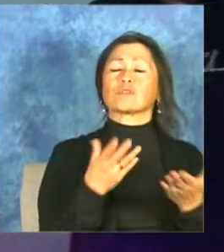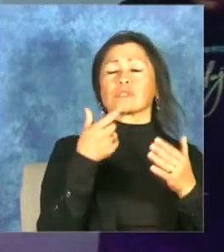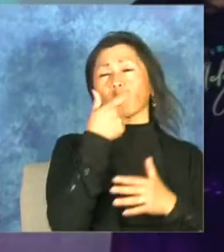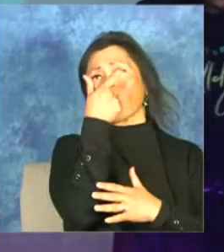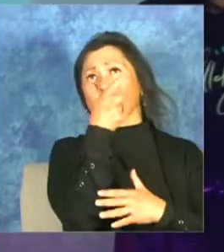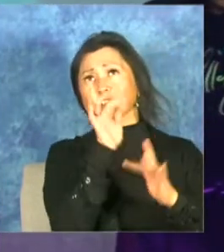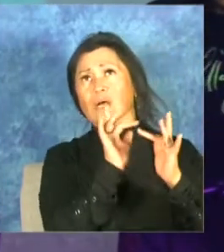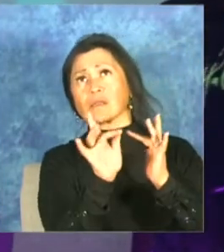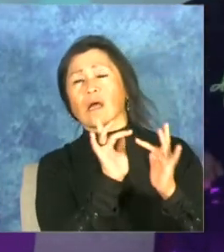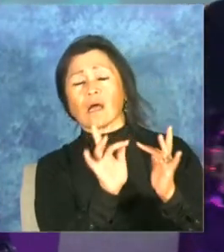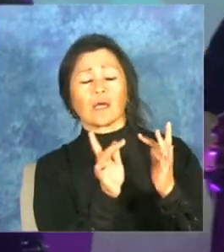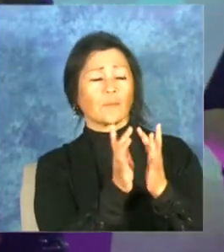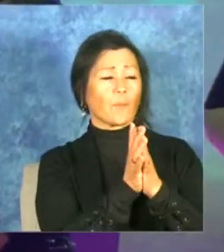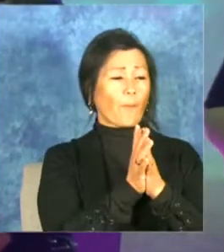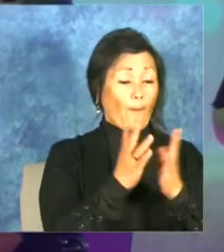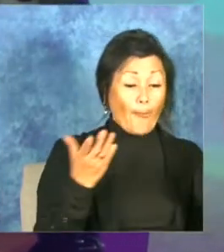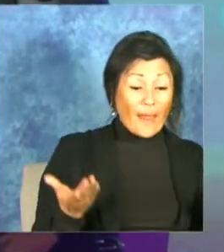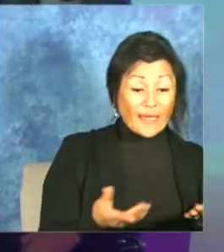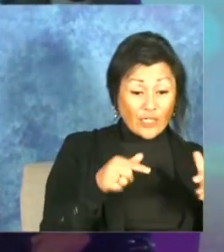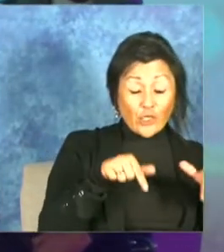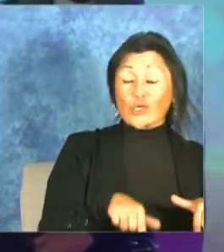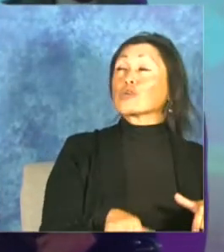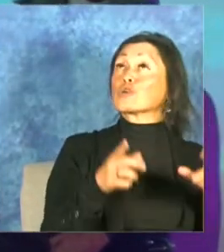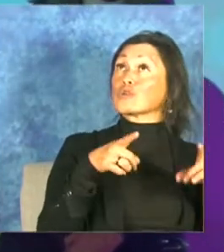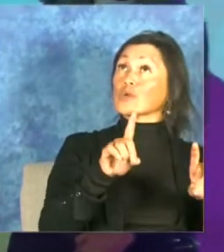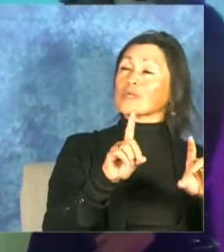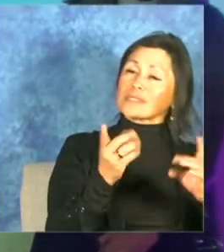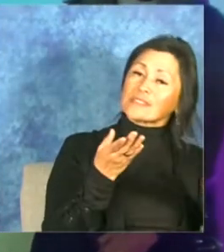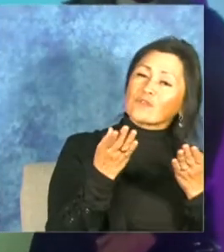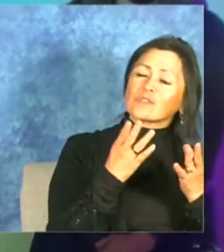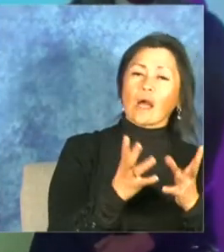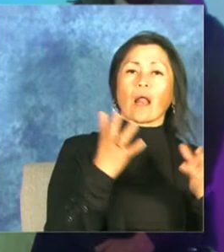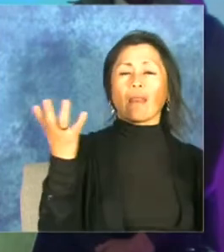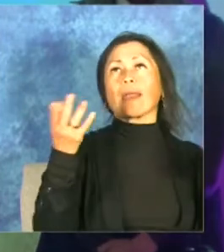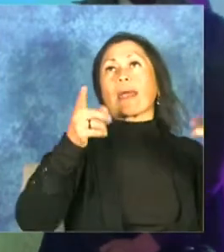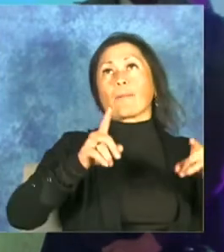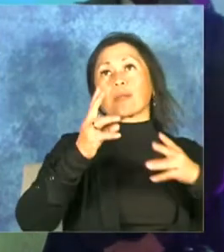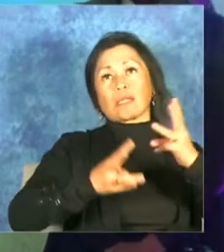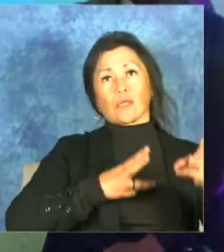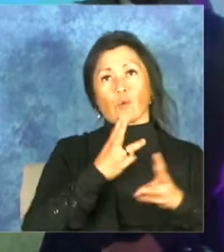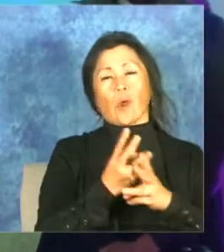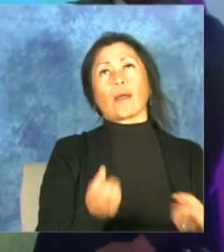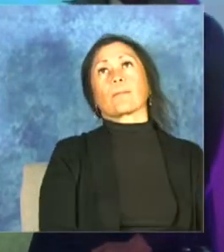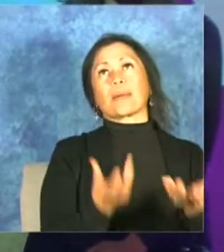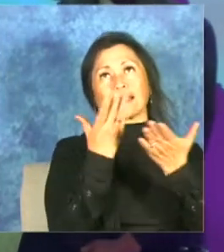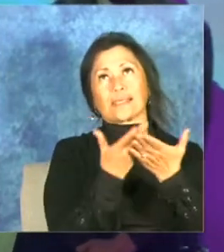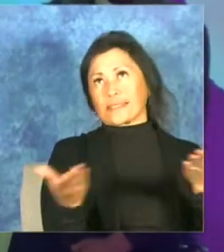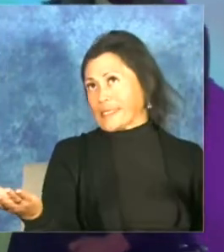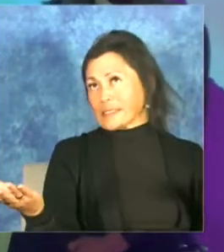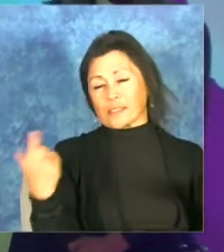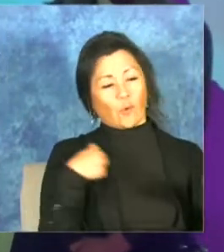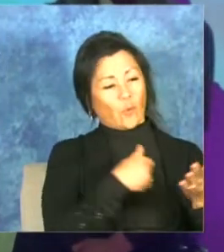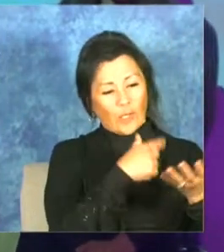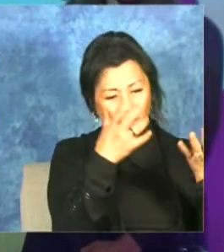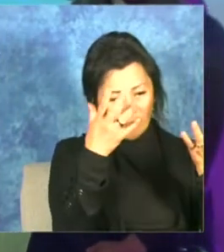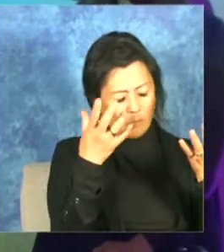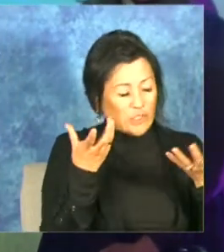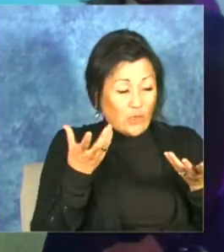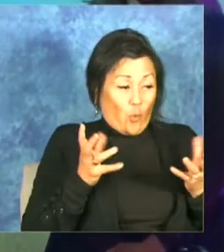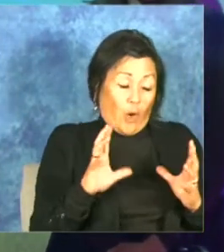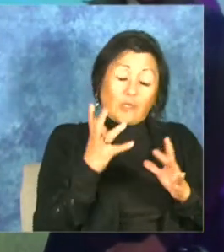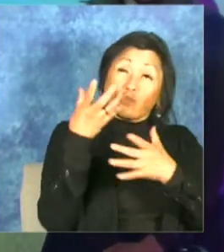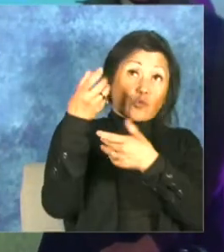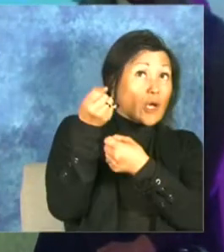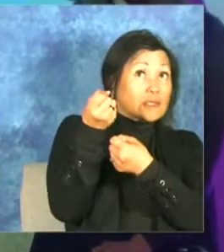watching online and that's in here in our service today. There's so much going on in our world. There's so many things that we want to not trust, and